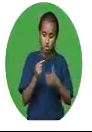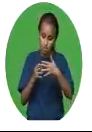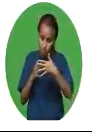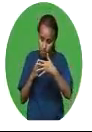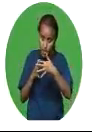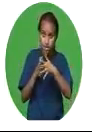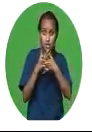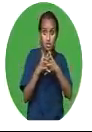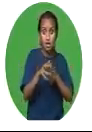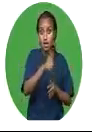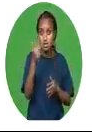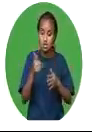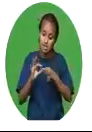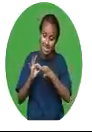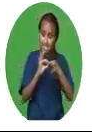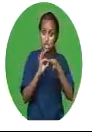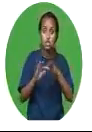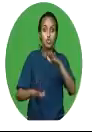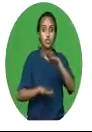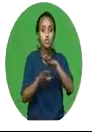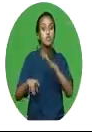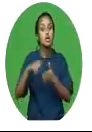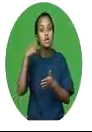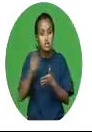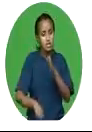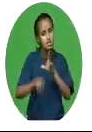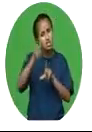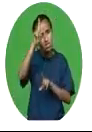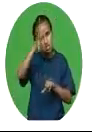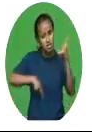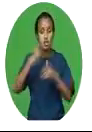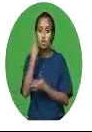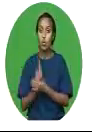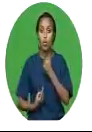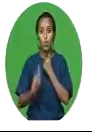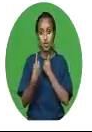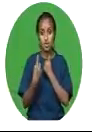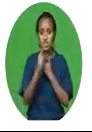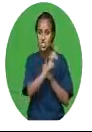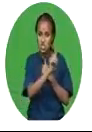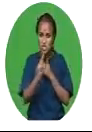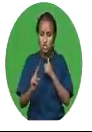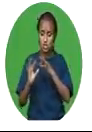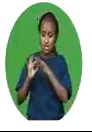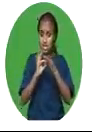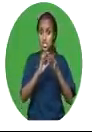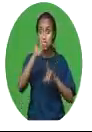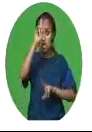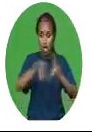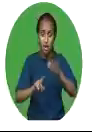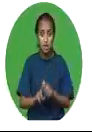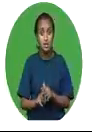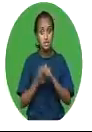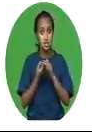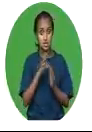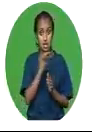prism, the intersection of surfaces results in straight lines only. Each intersection line